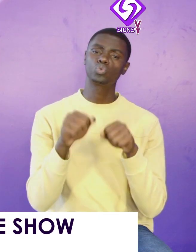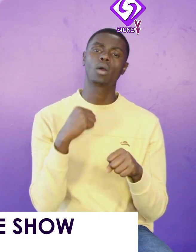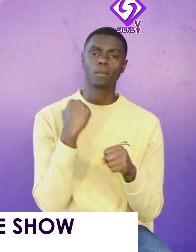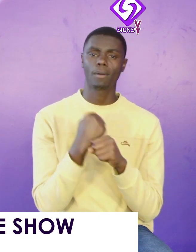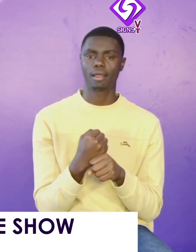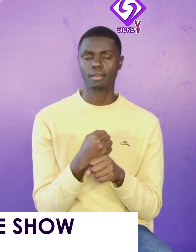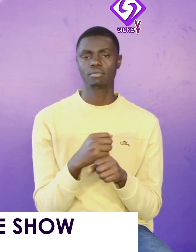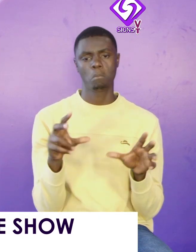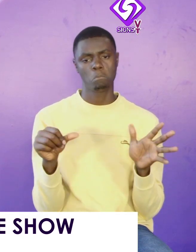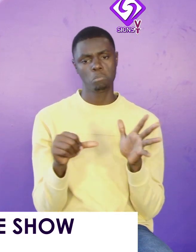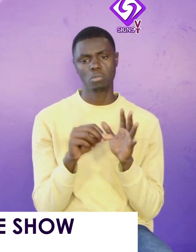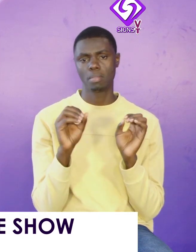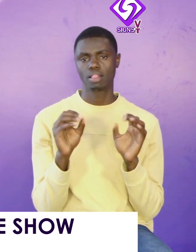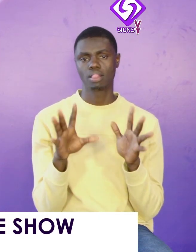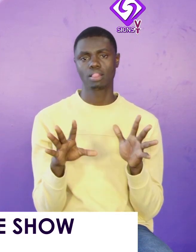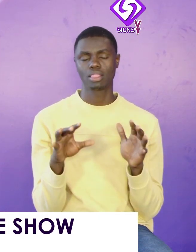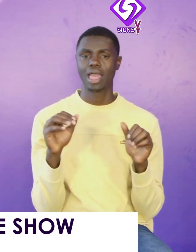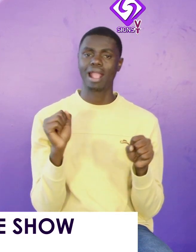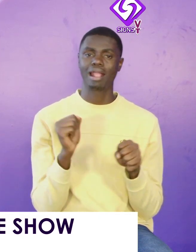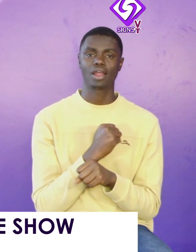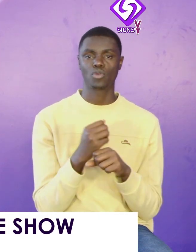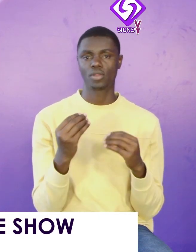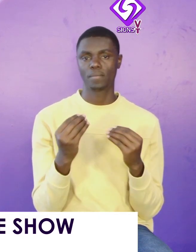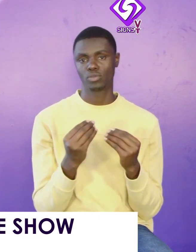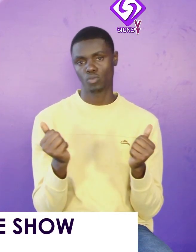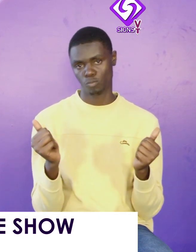No problem cannot be solved.